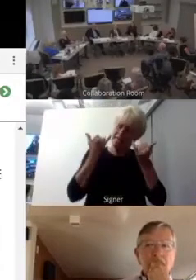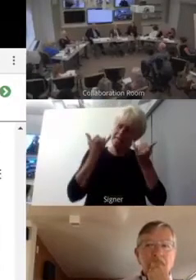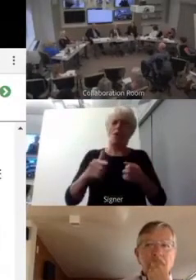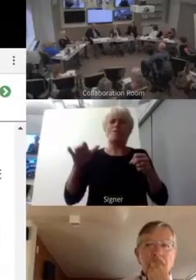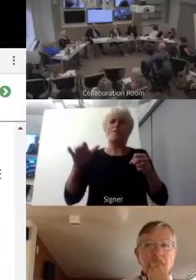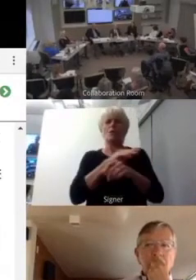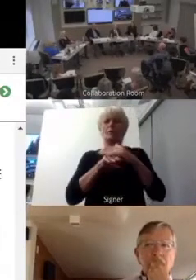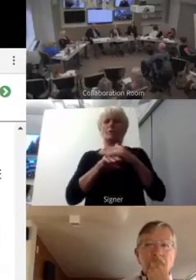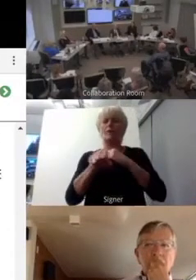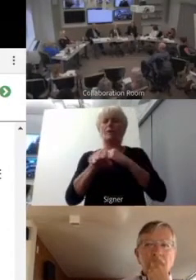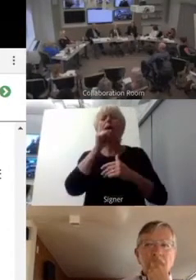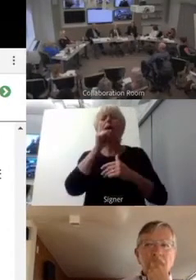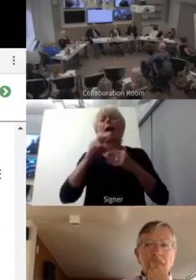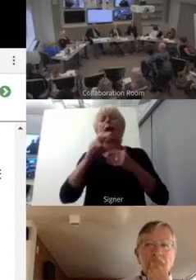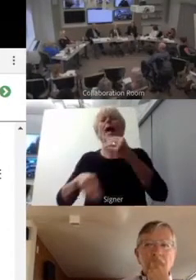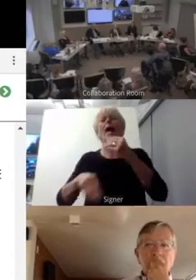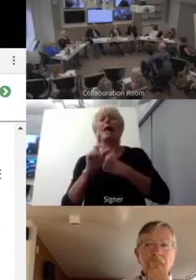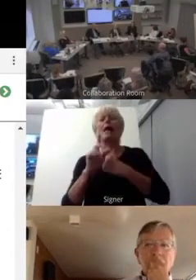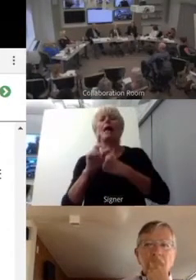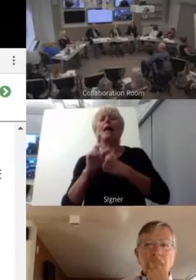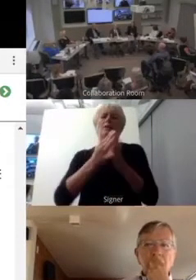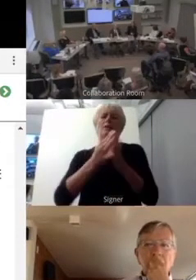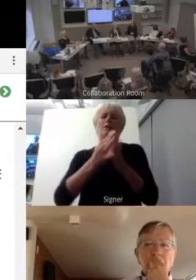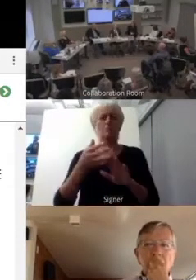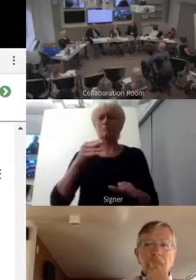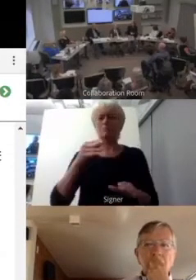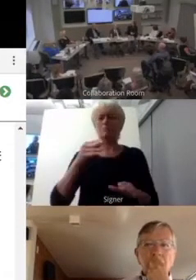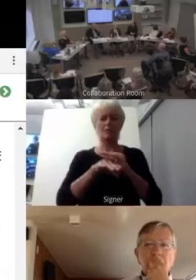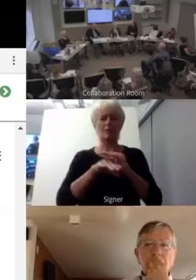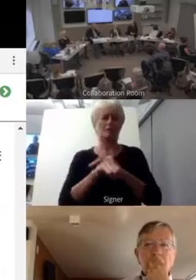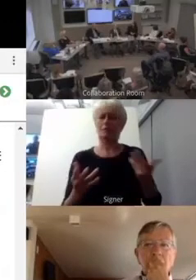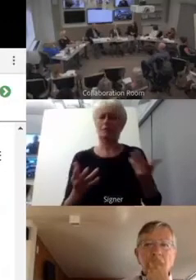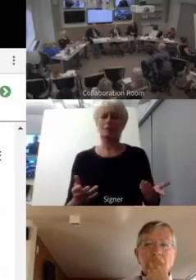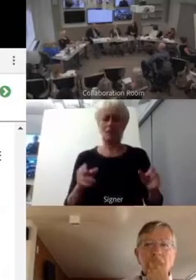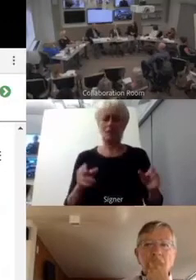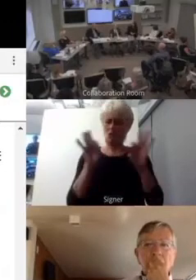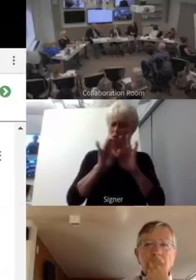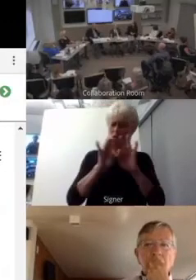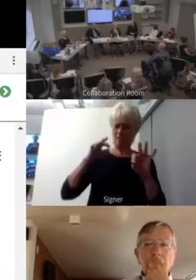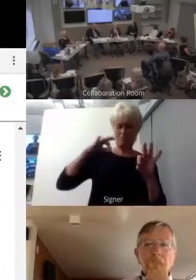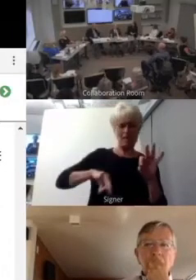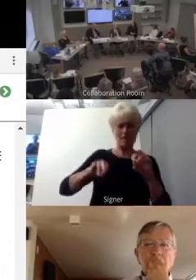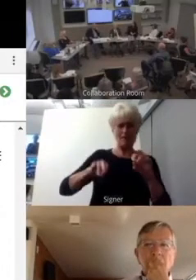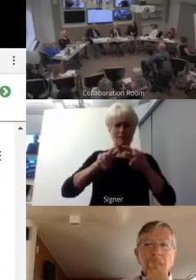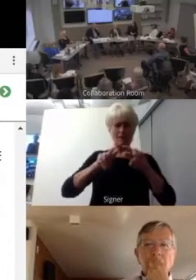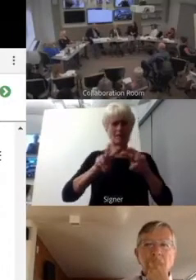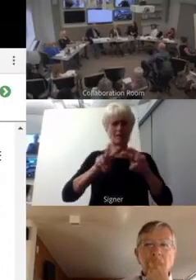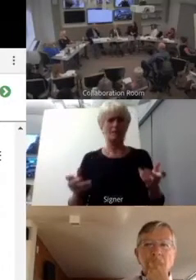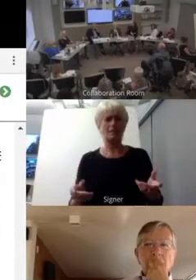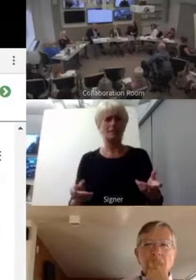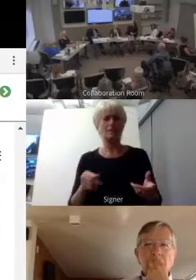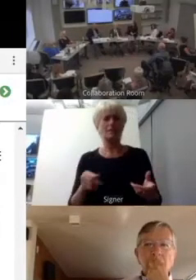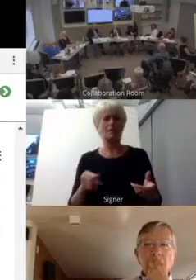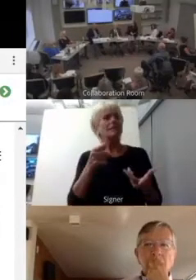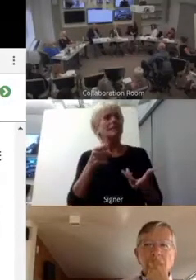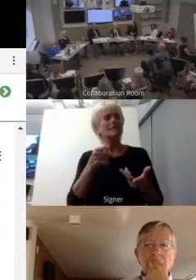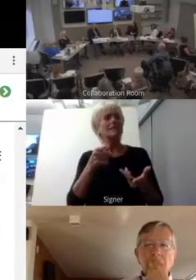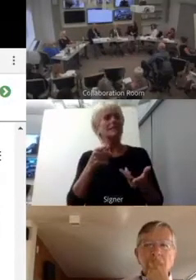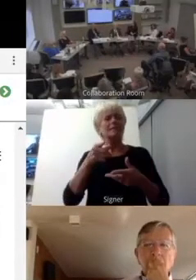when if something is designed accessibly and people with disabilities are involved in the design process of